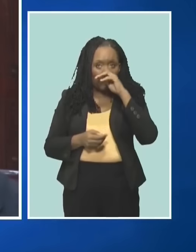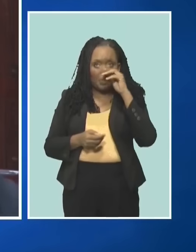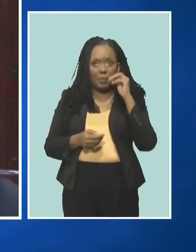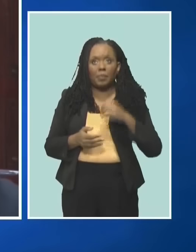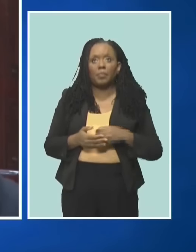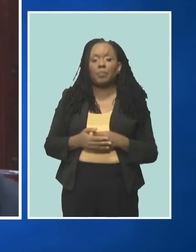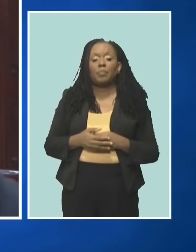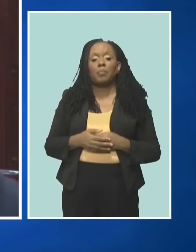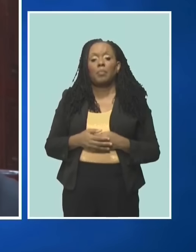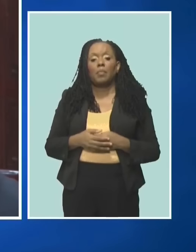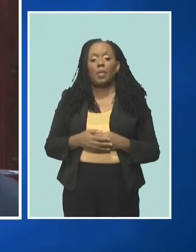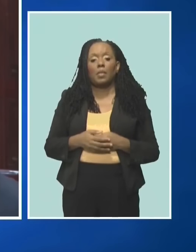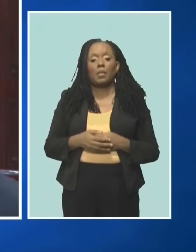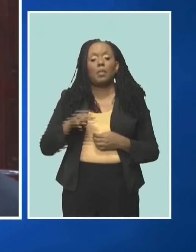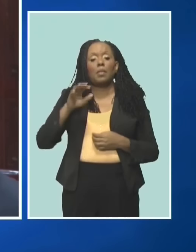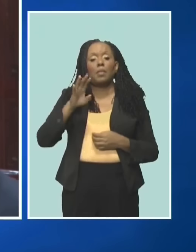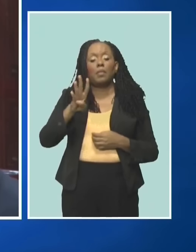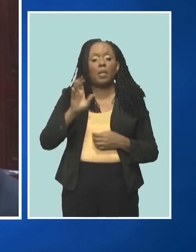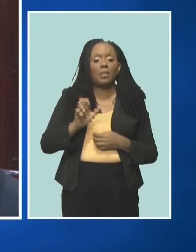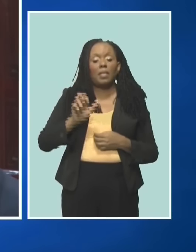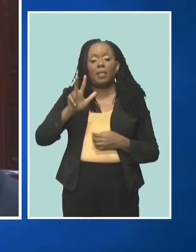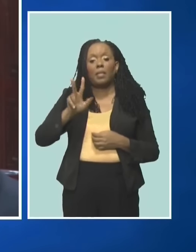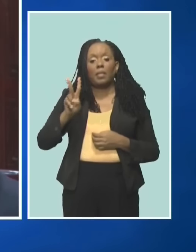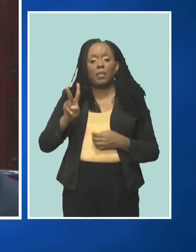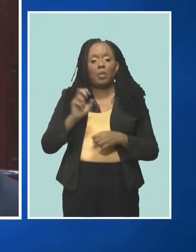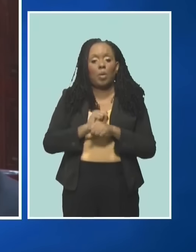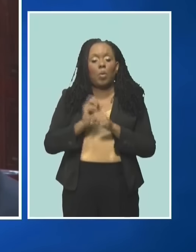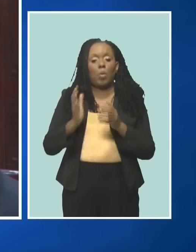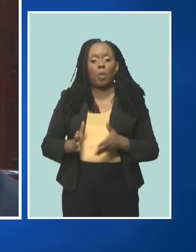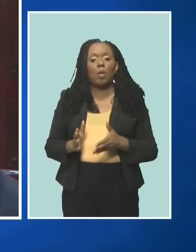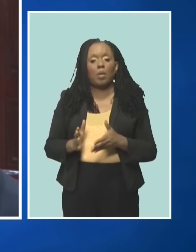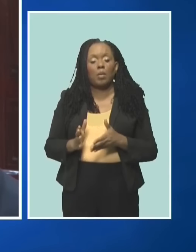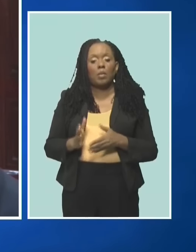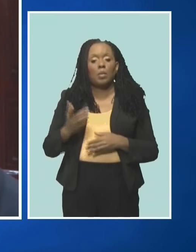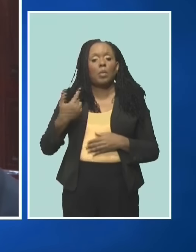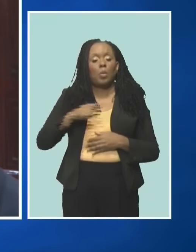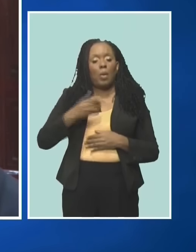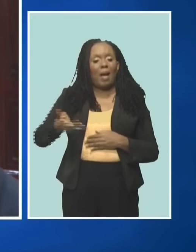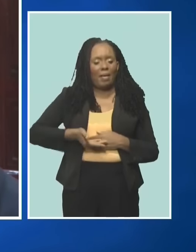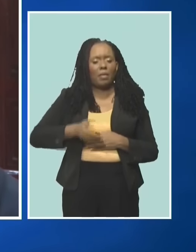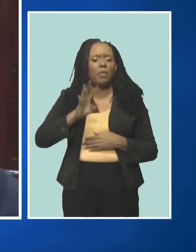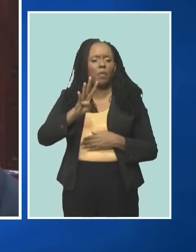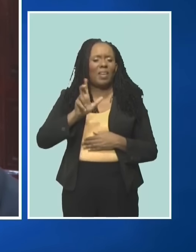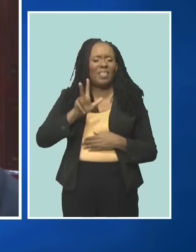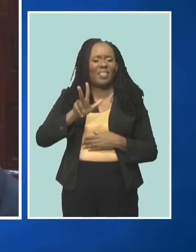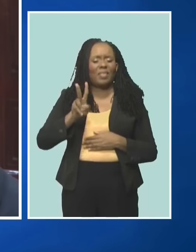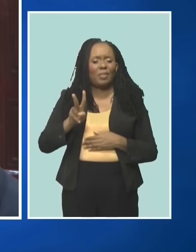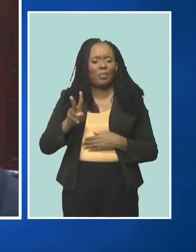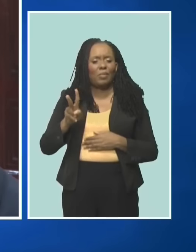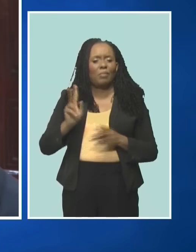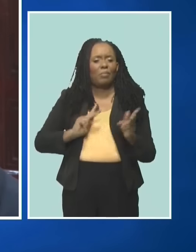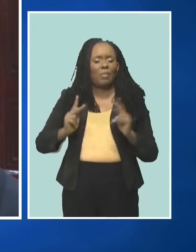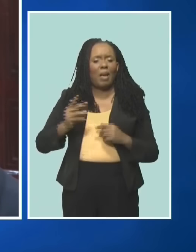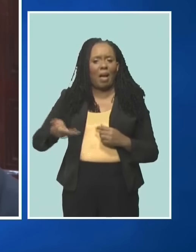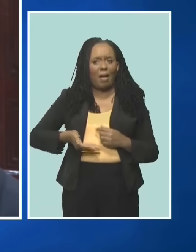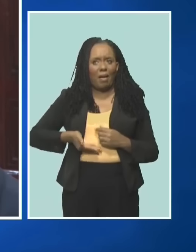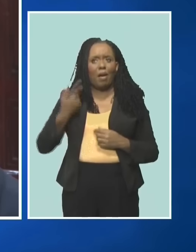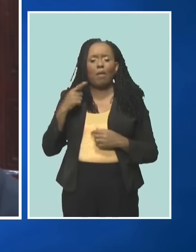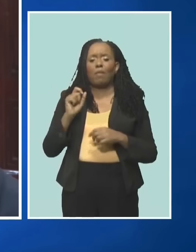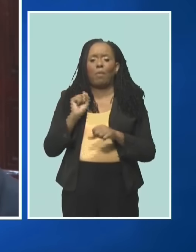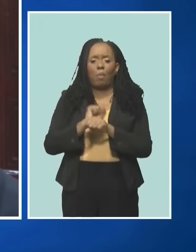on 432 workers, sir, to help the elderly, sir. So if we brought on 432 and we still do not have enough, you could only imagine